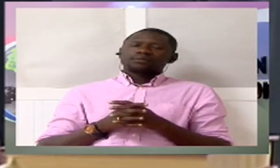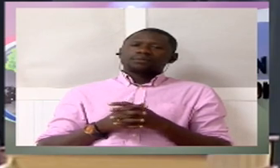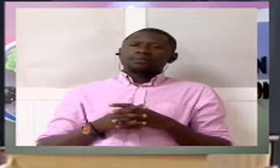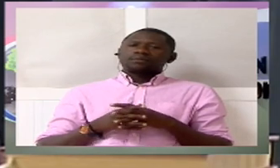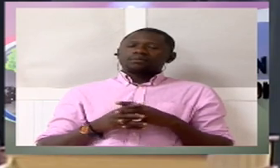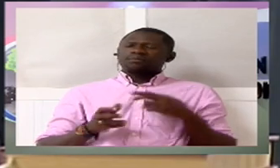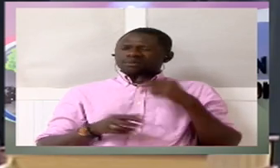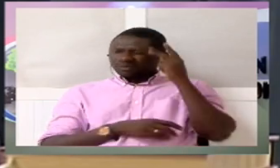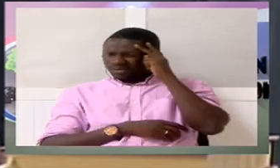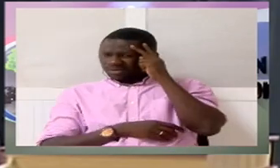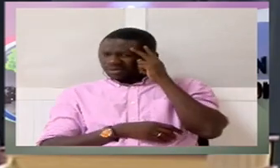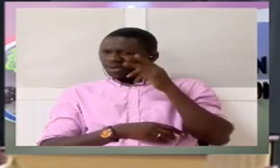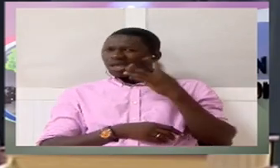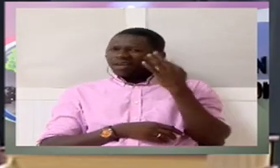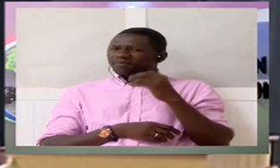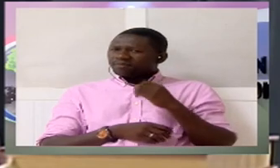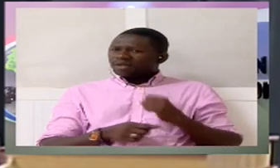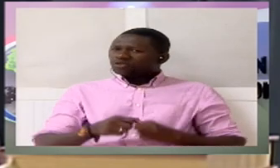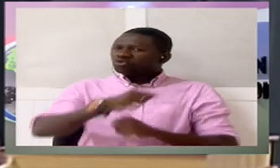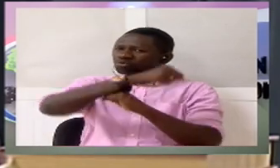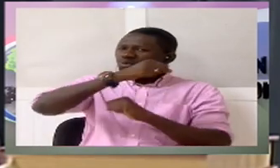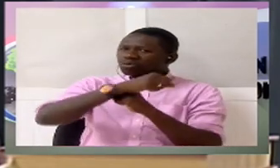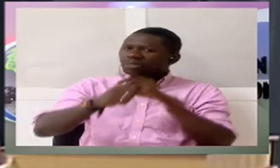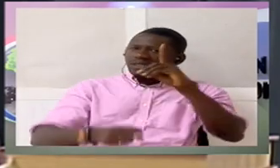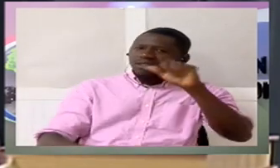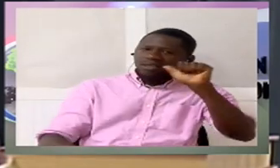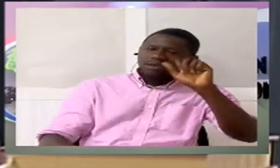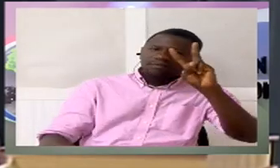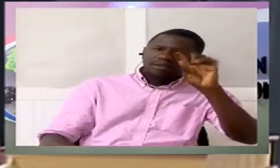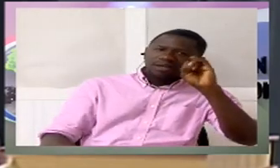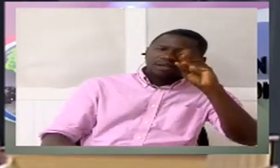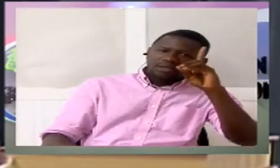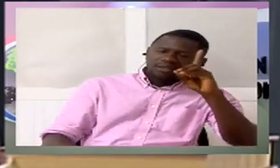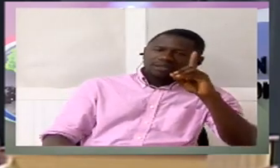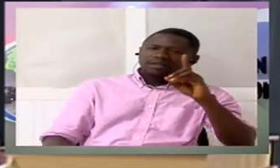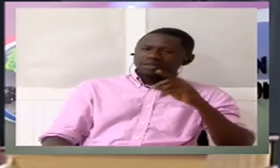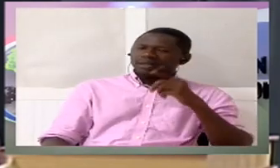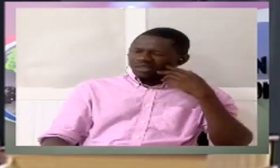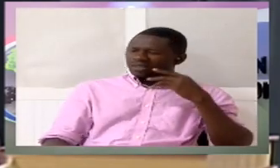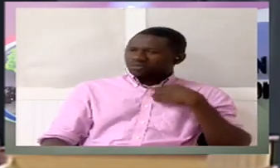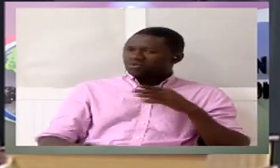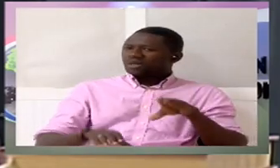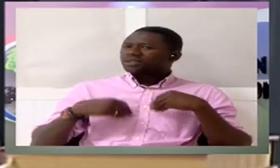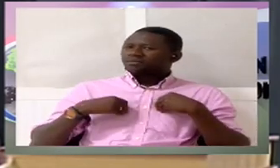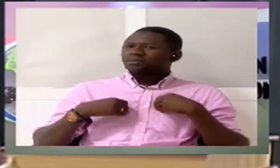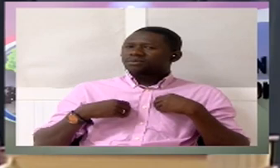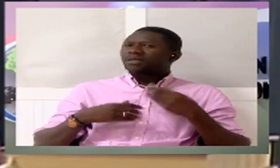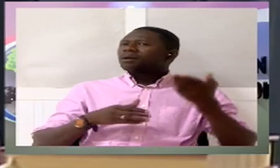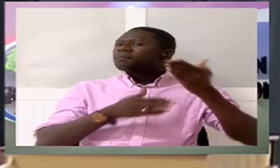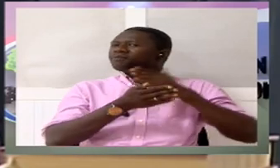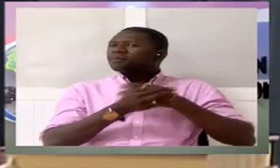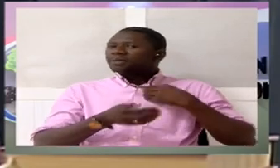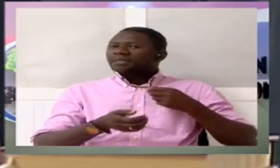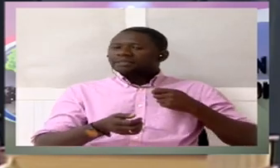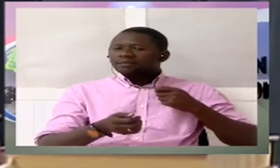I saw that what I, when I did something that was pleasing to him, because I once bought him a generator and I once gave him $10,000. $10,000 ni